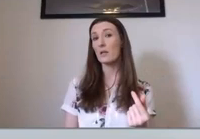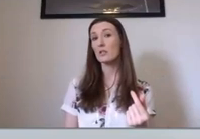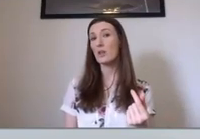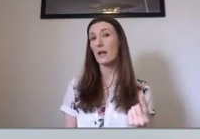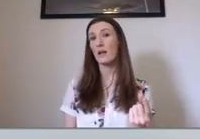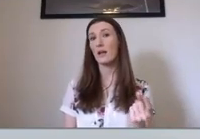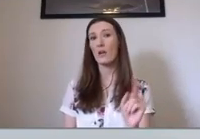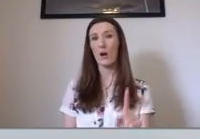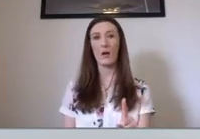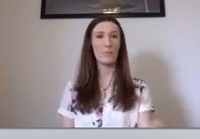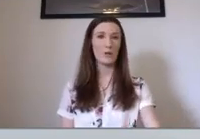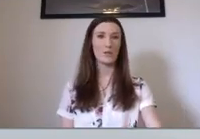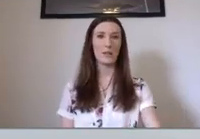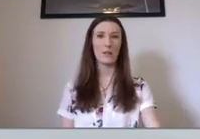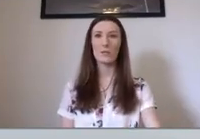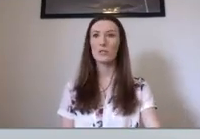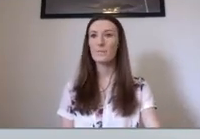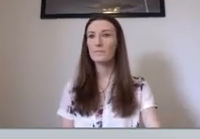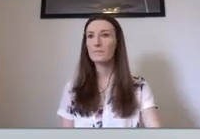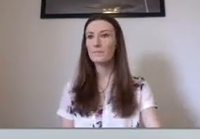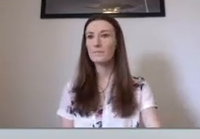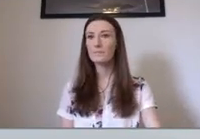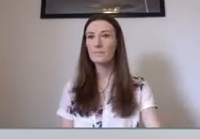Sign Language and not British Sign